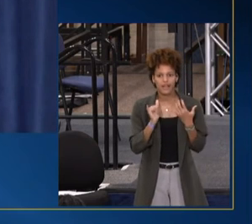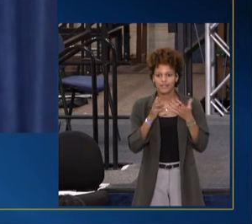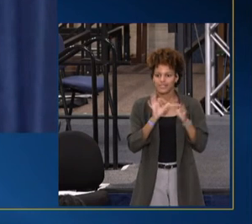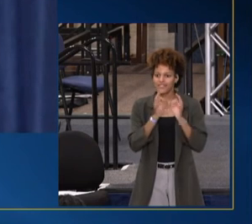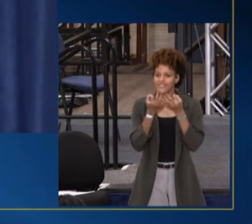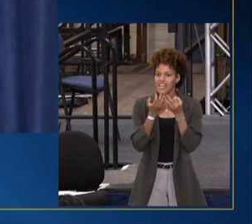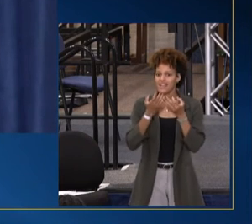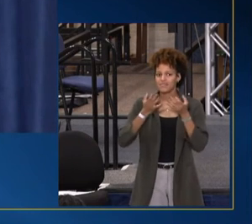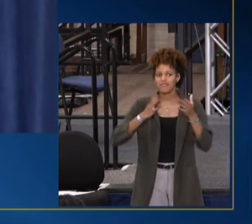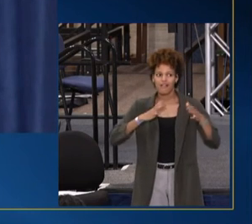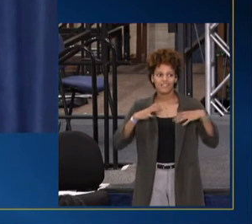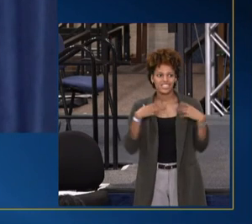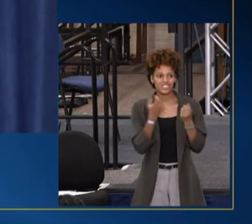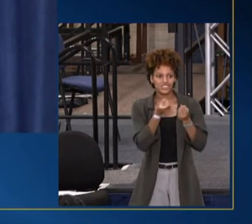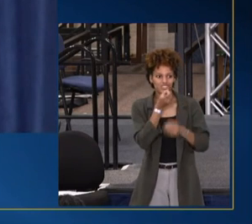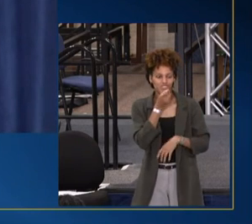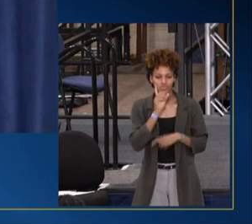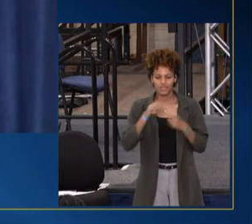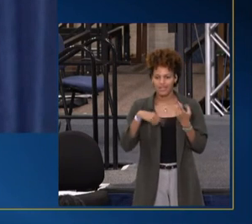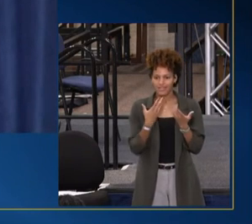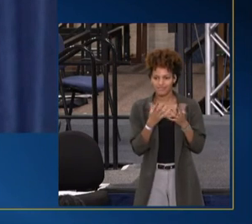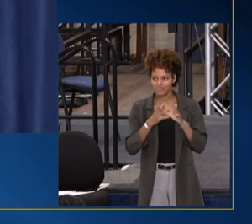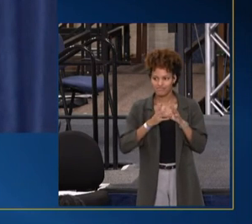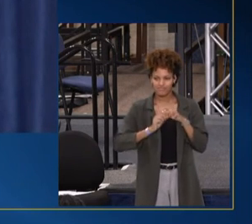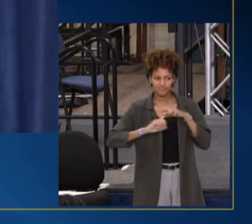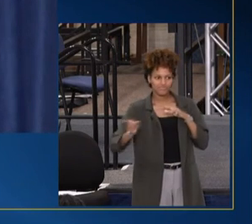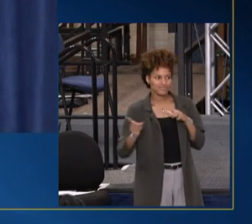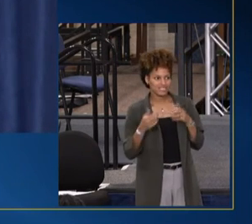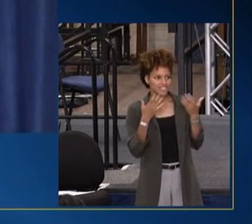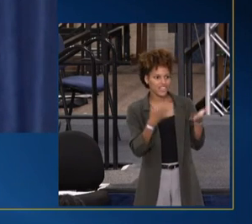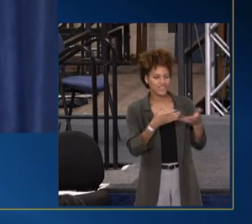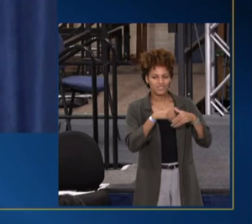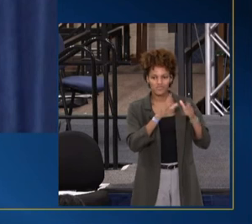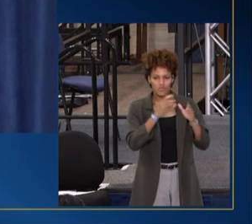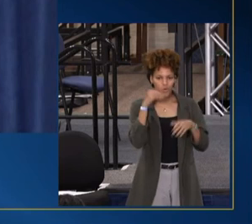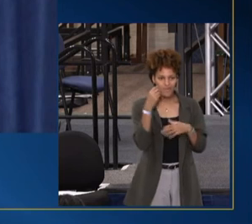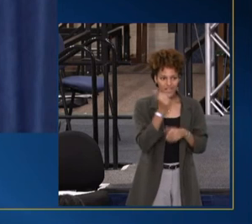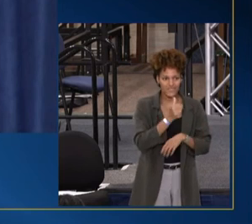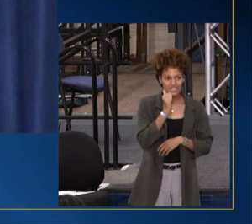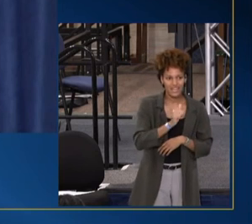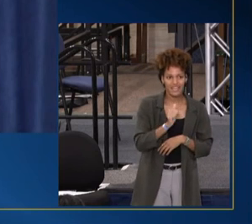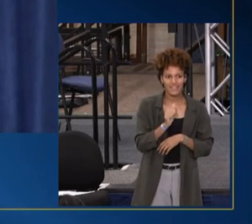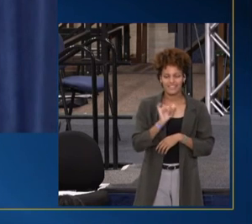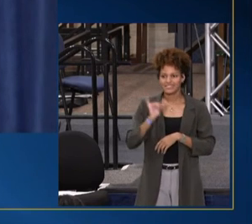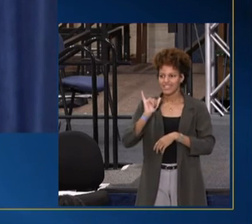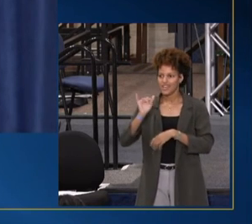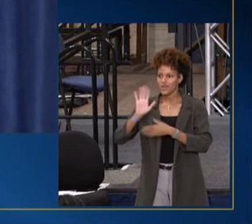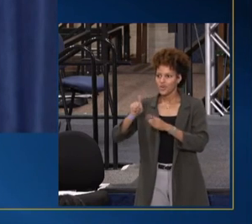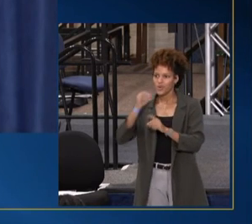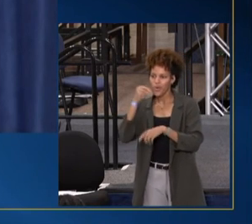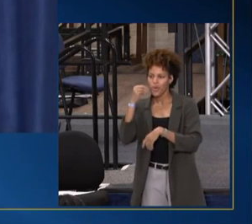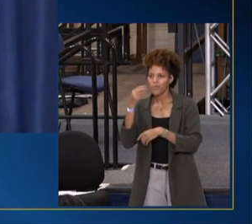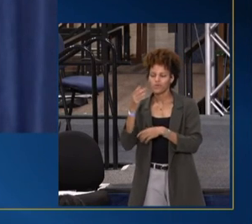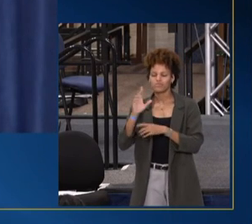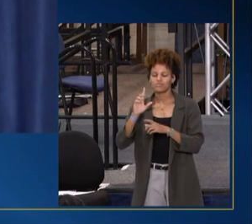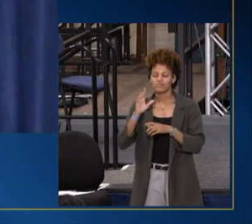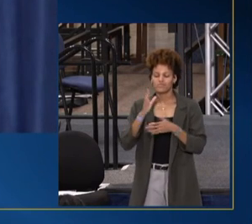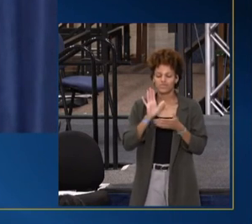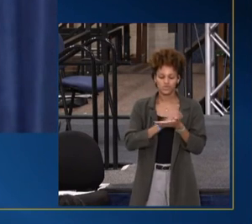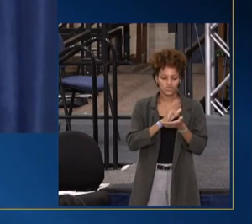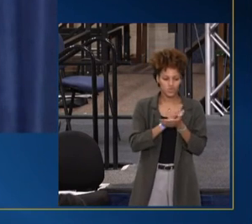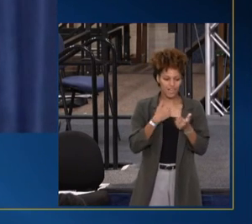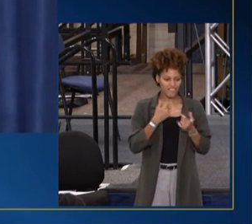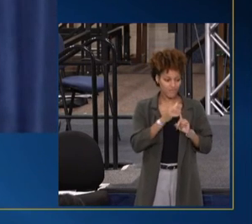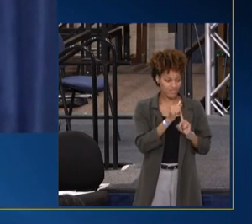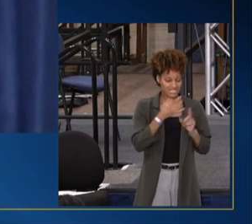holiday dinner where you can't escape it. It looks like being at school and having your bullies emboldened. That's what it looks like to have